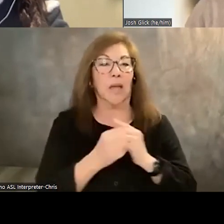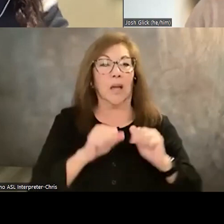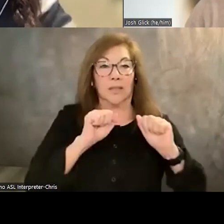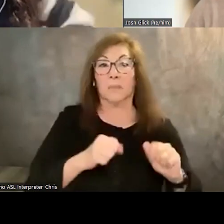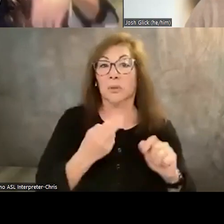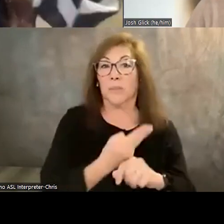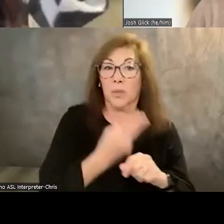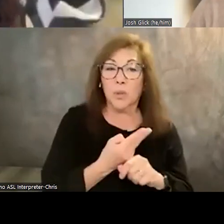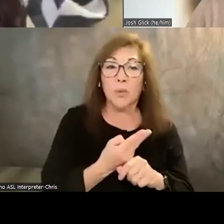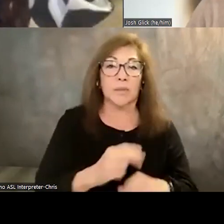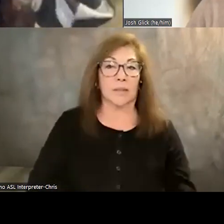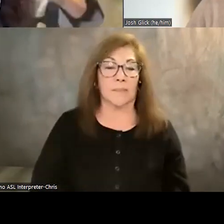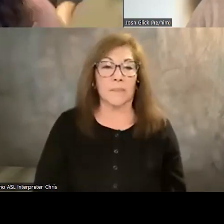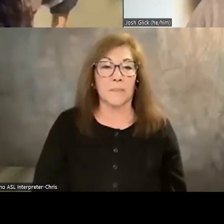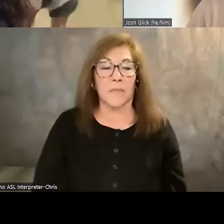used.